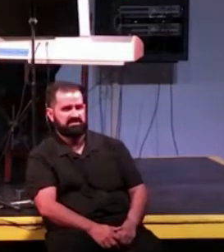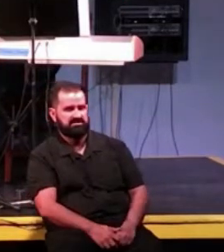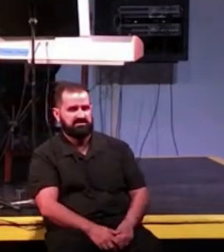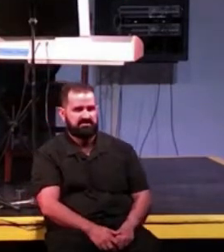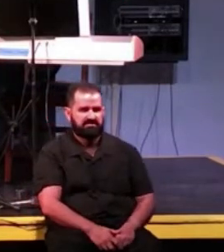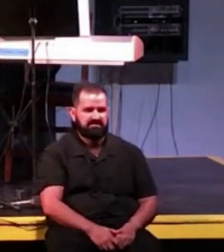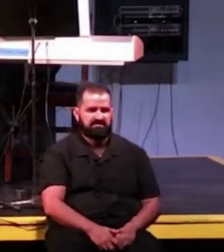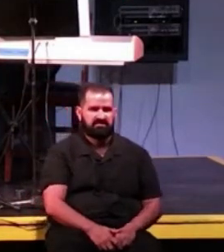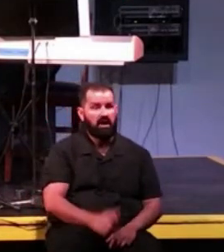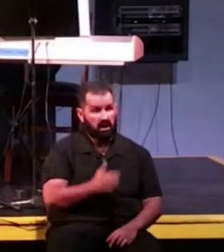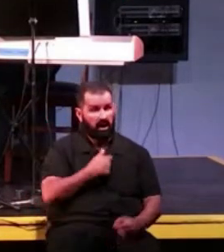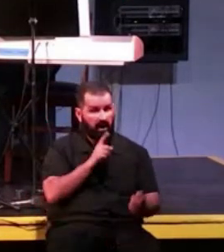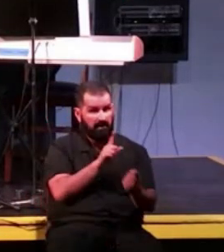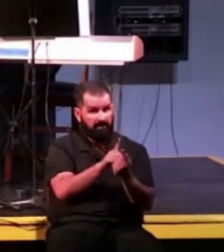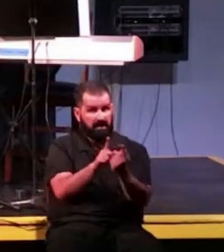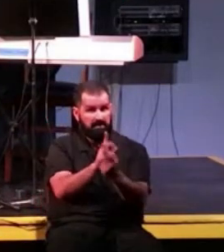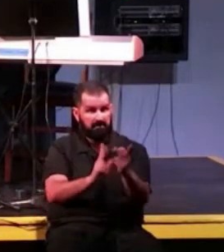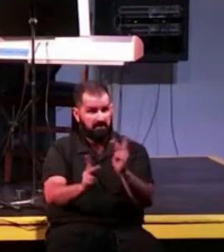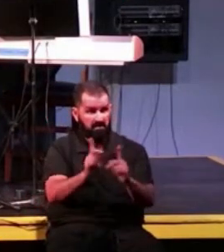I meet people like this.